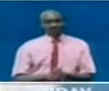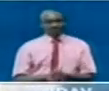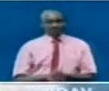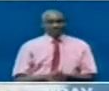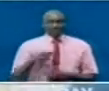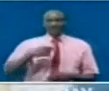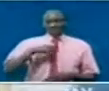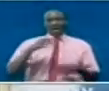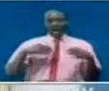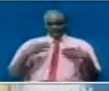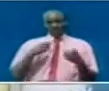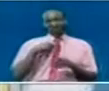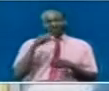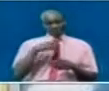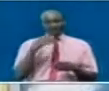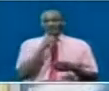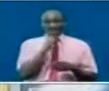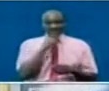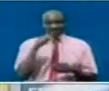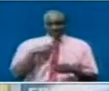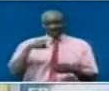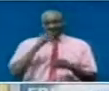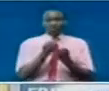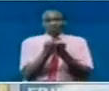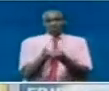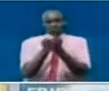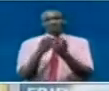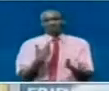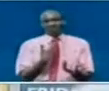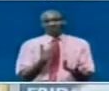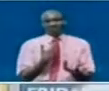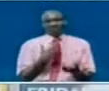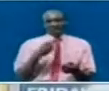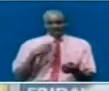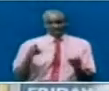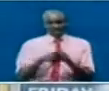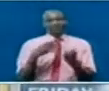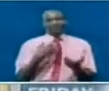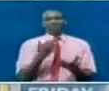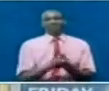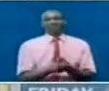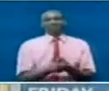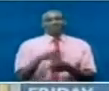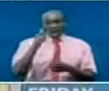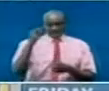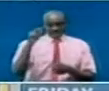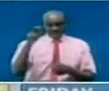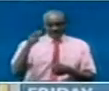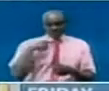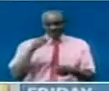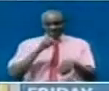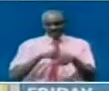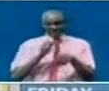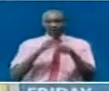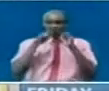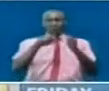I feel happy. I feel like a man who should buy a yacht and cause hullabaloo. And cause some hullabaloo. That's achoo, sugar